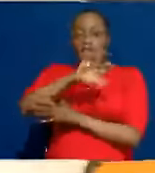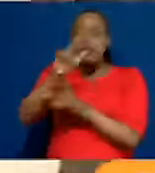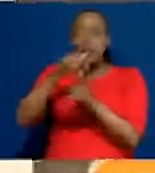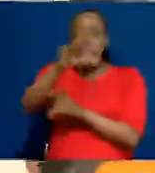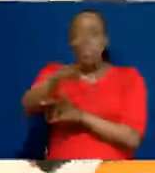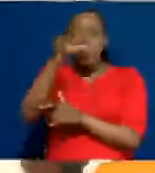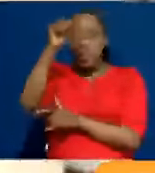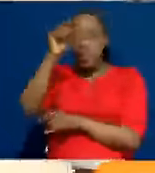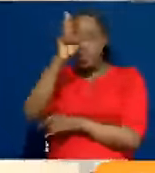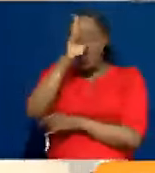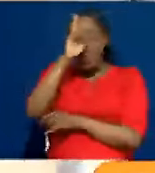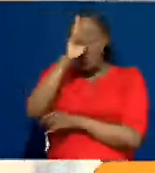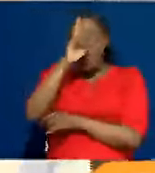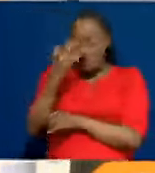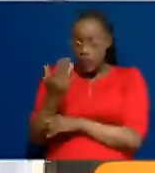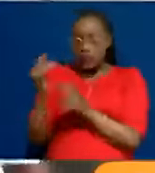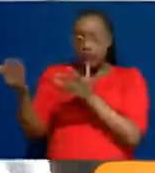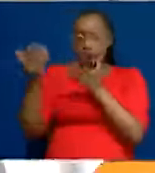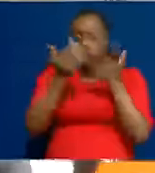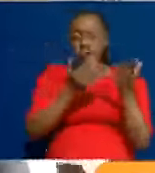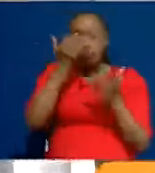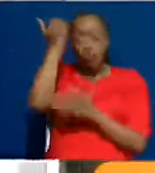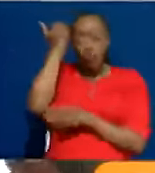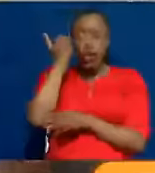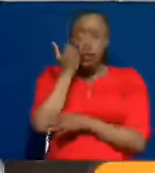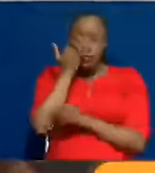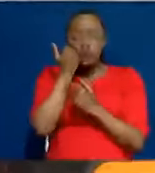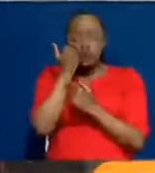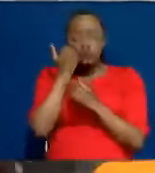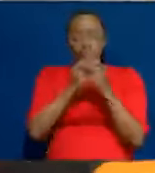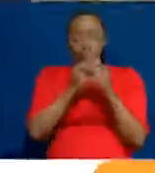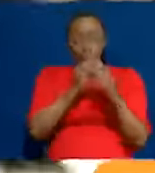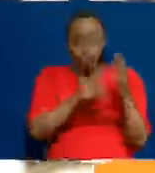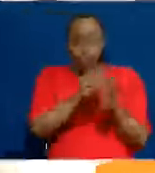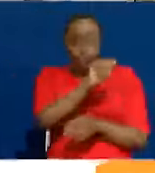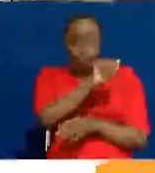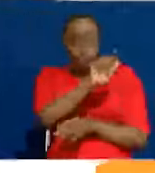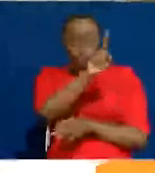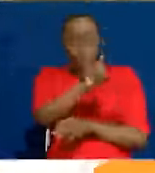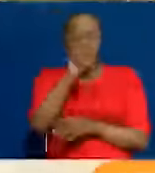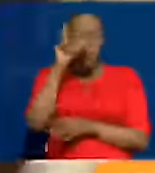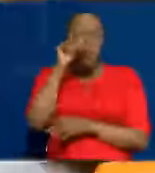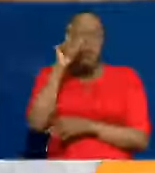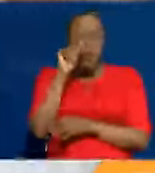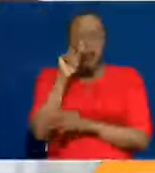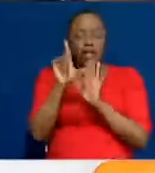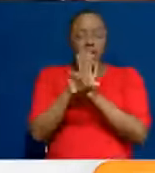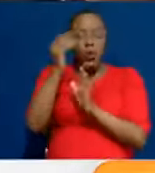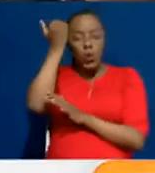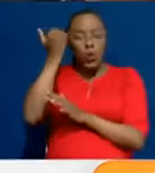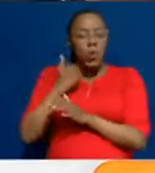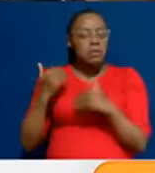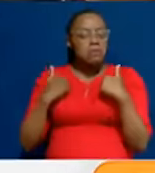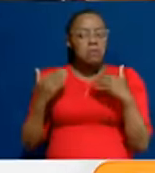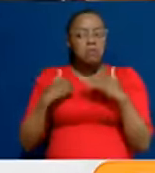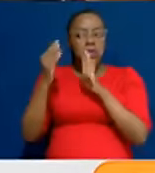picked by the police, Nyakango was produced before Chief Magistrate Alex Ithuku at the Mombasa Law Court, where she pleaded not